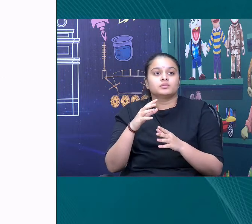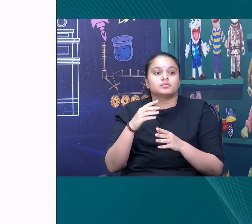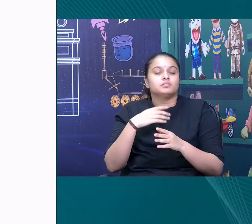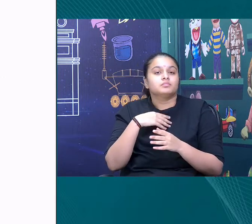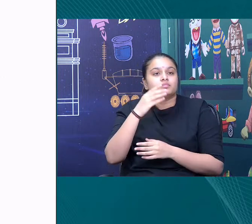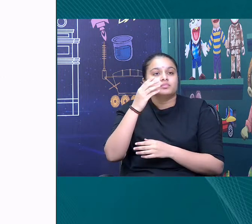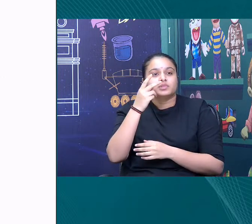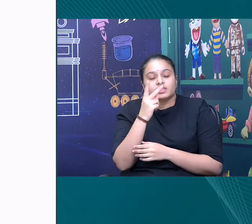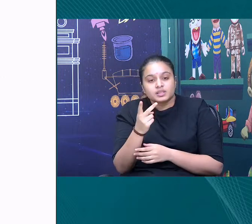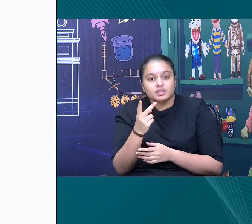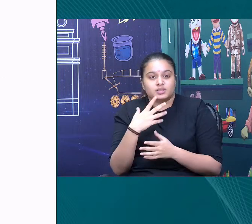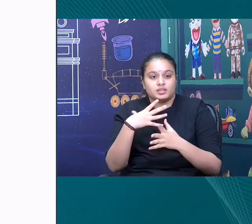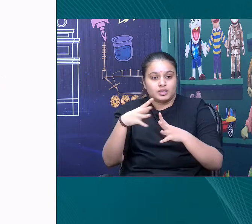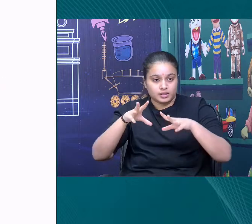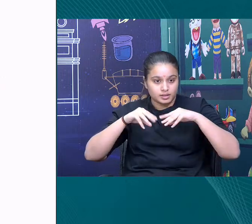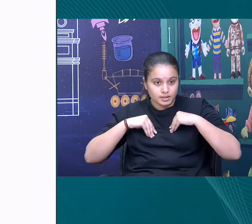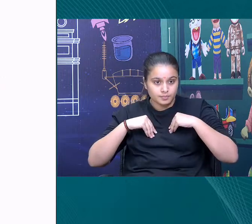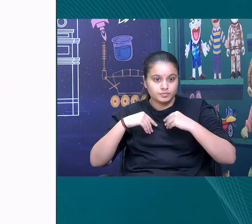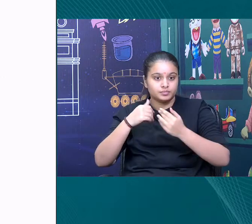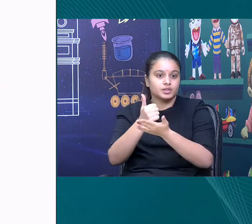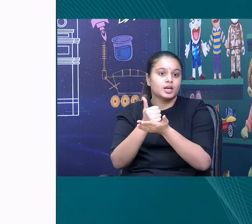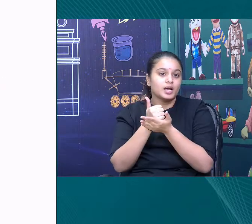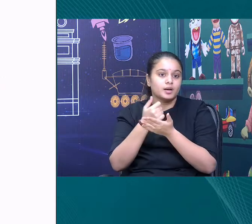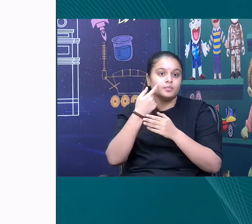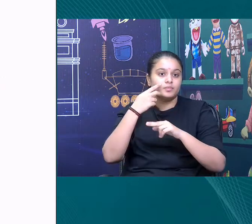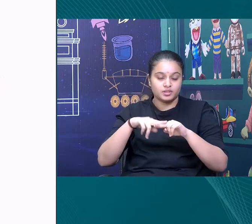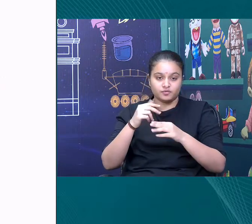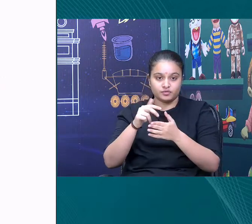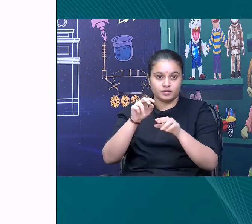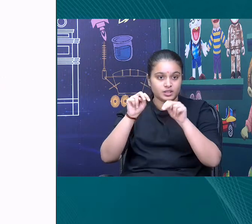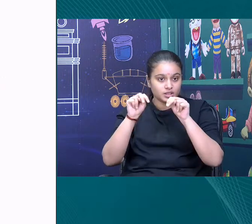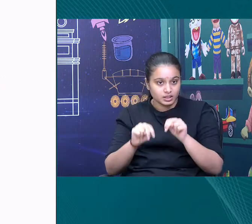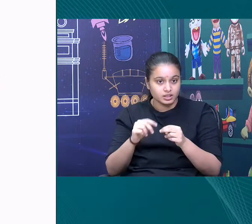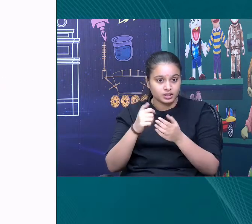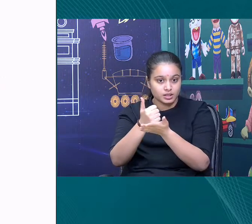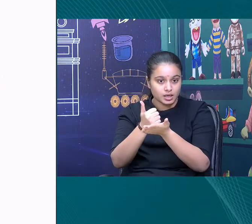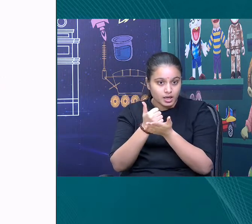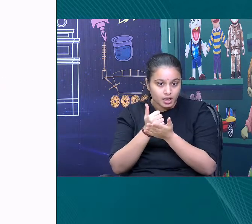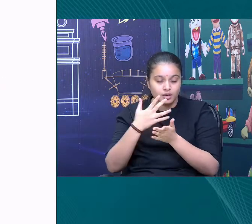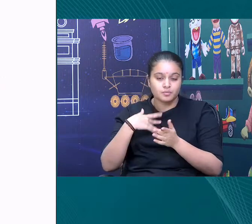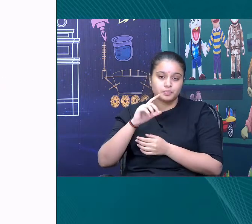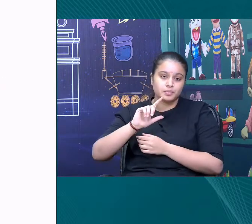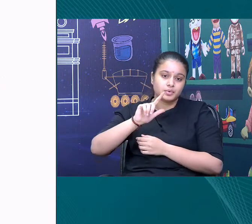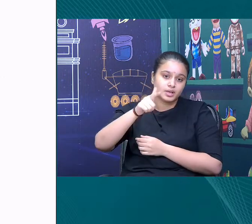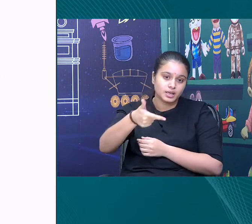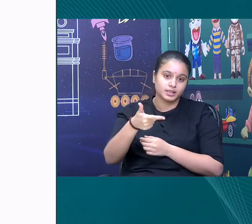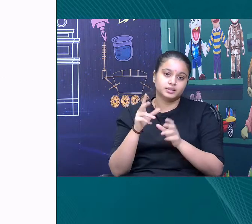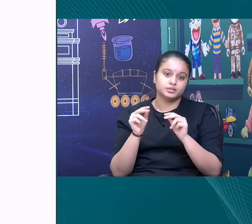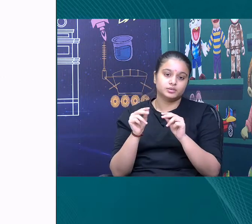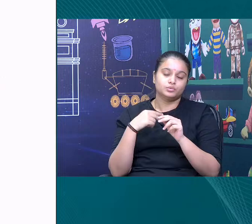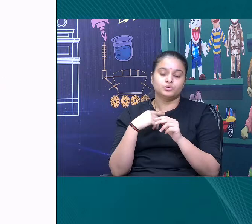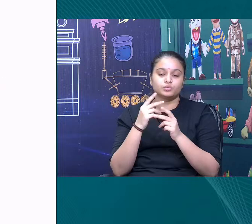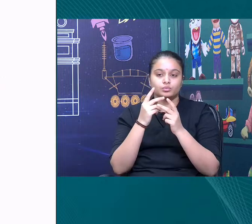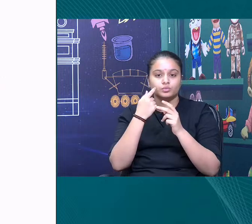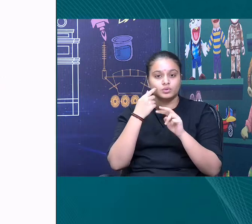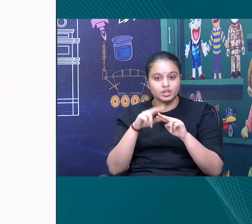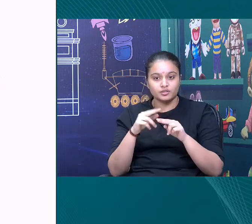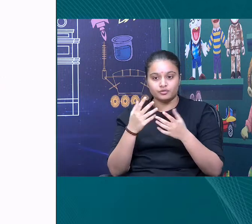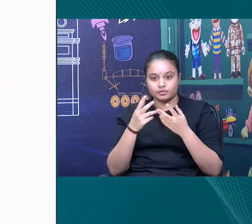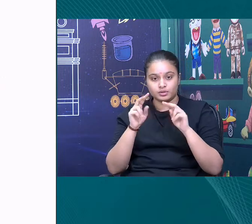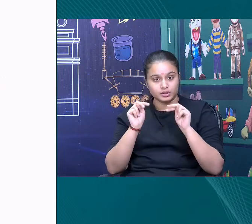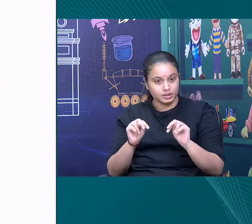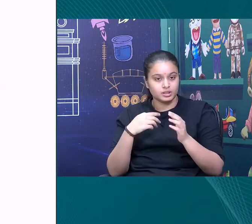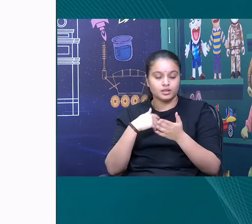world, and we should accept help when we need it. We should not delay accepting help. We should seek help in case we need